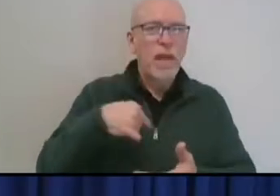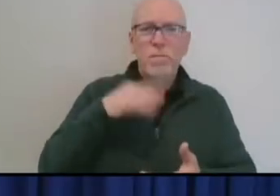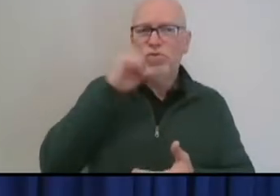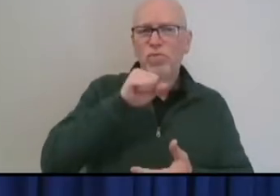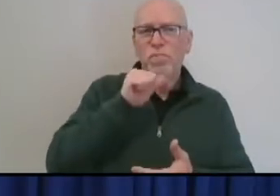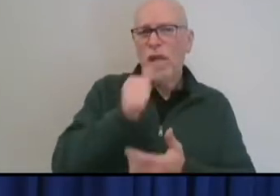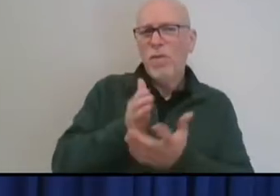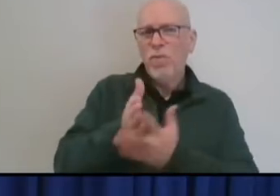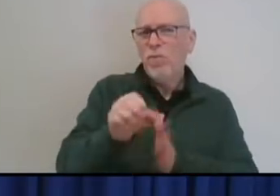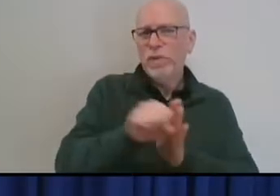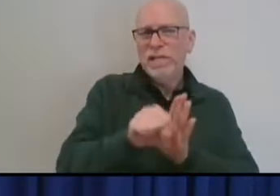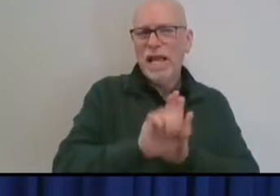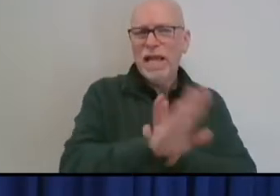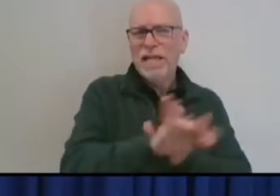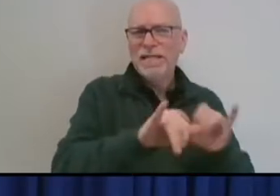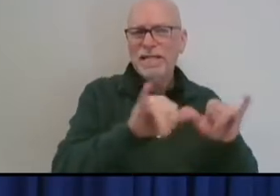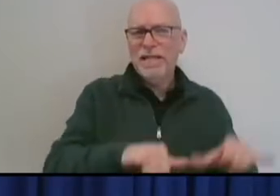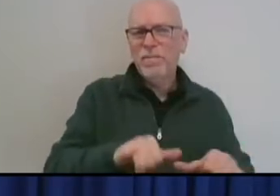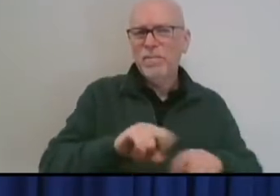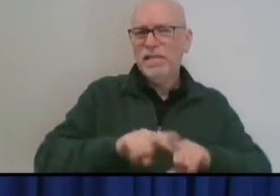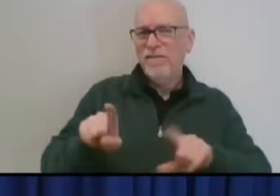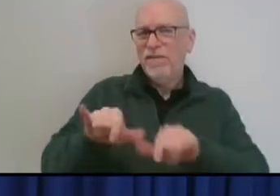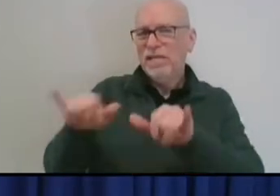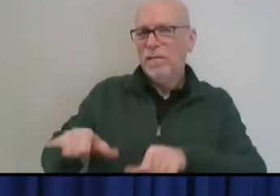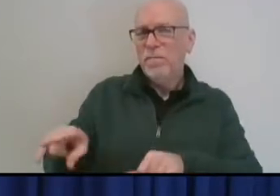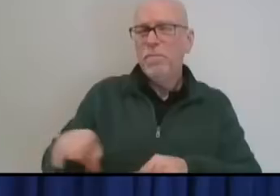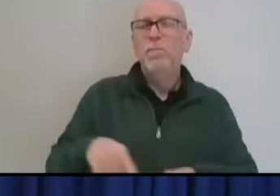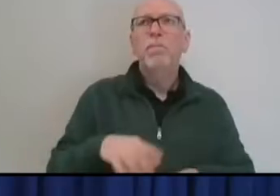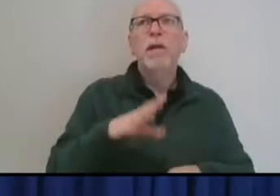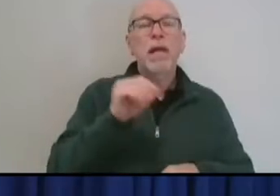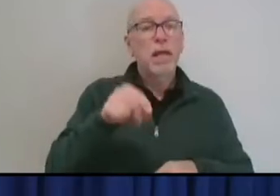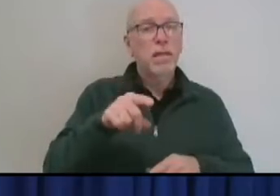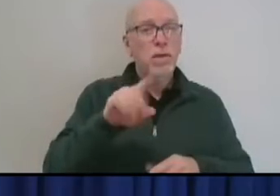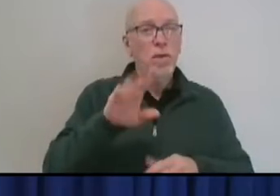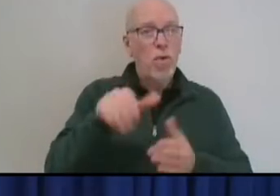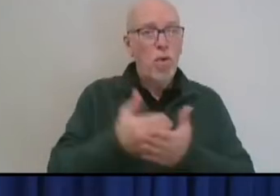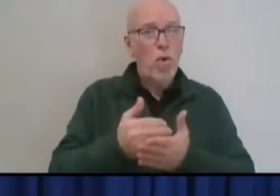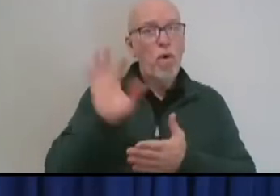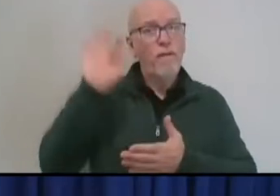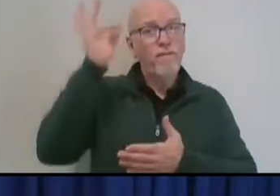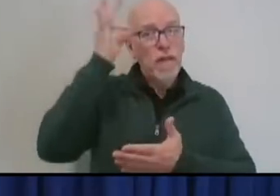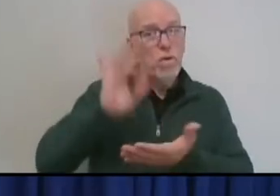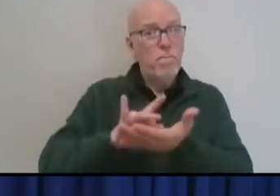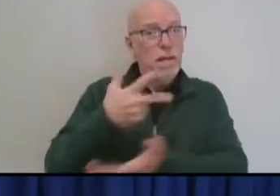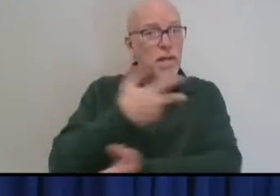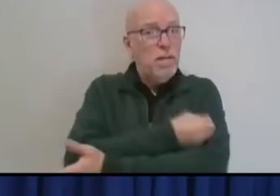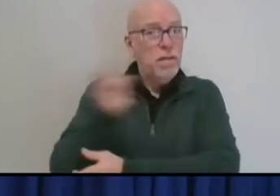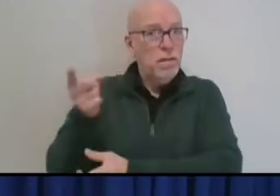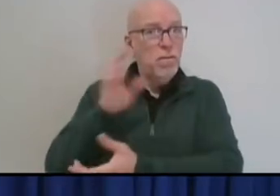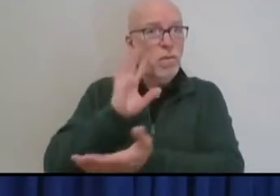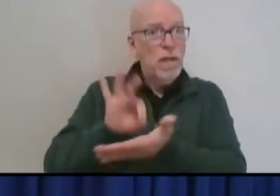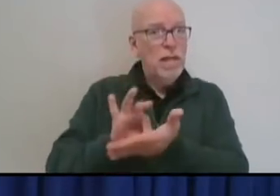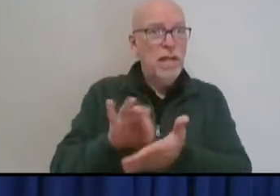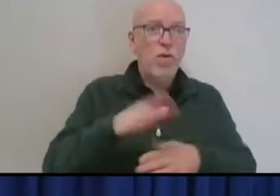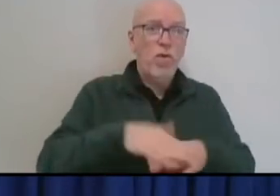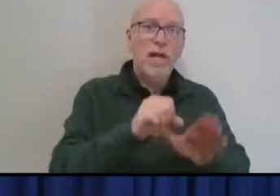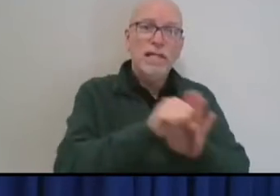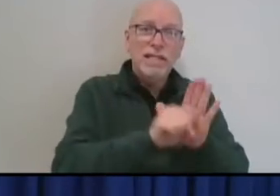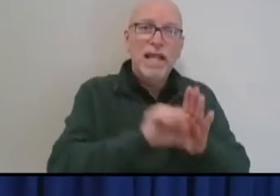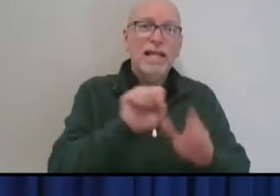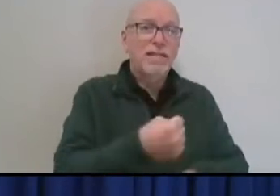through the state's system to sign up. And then will all of those federal doses be accounted for in the state's vaccination